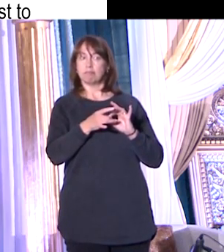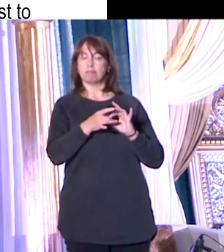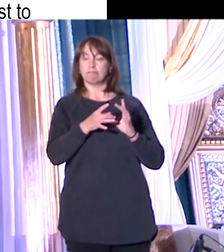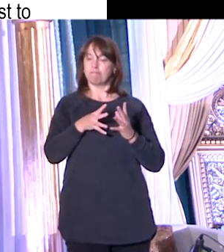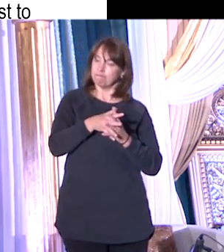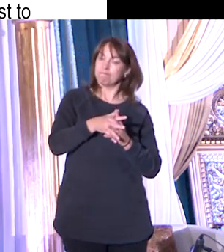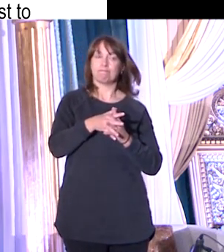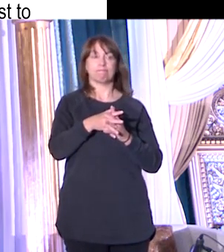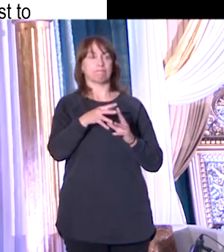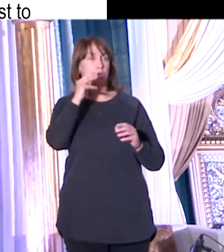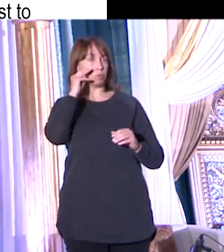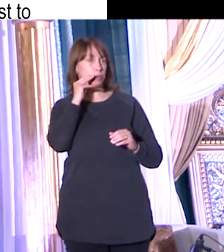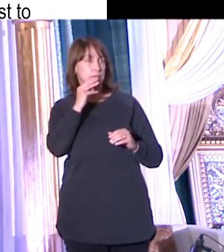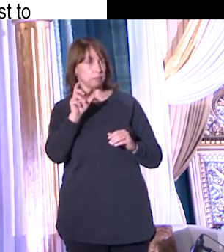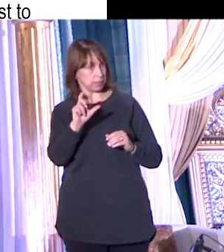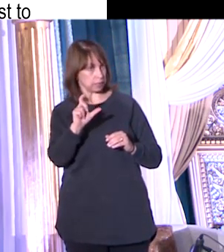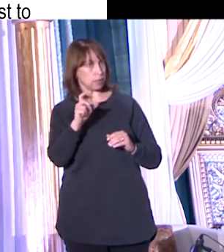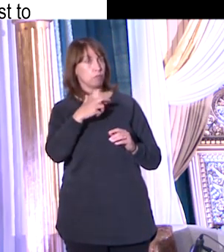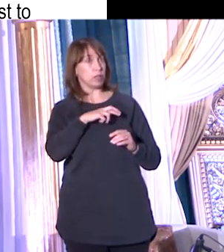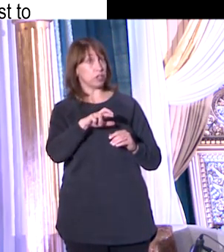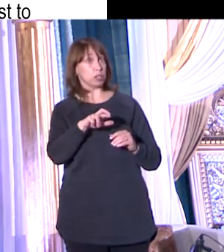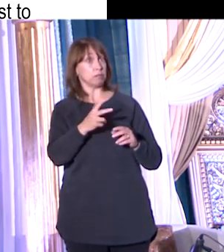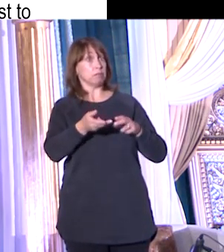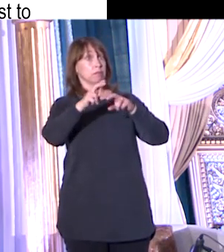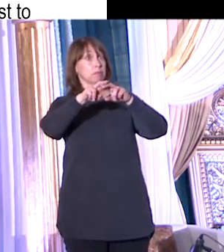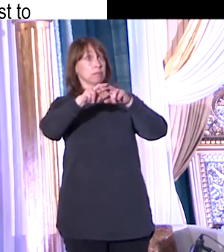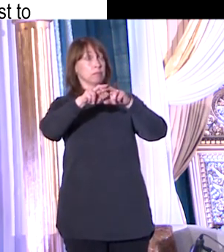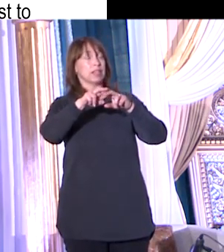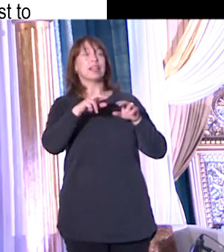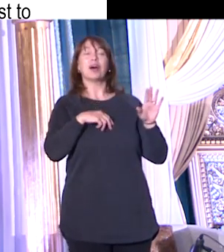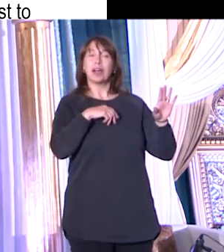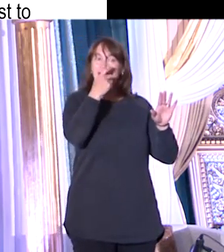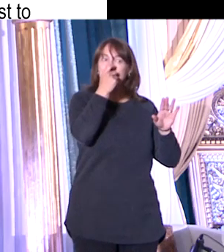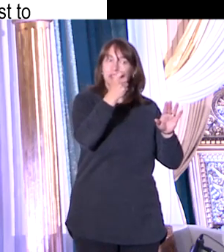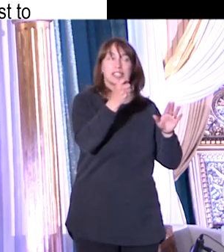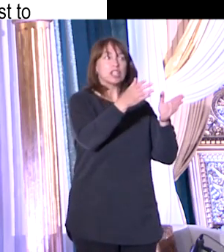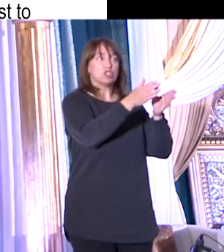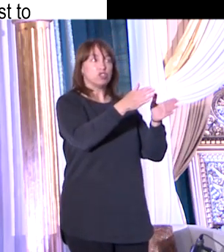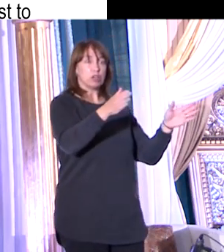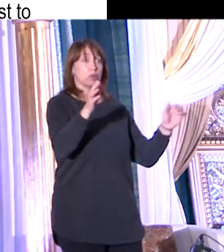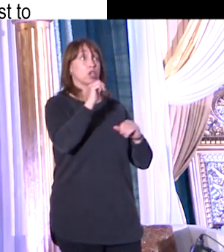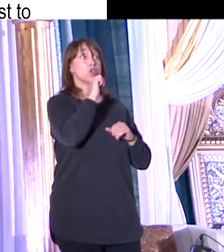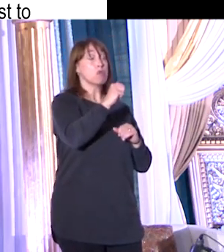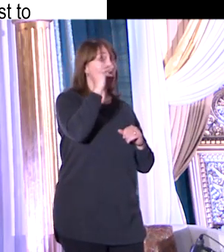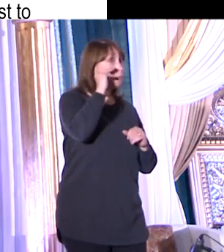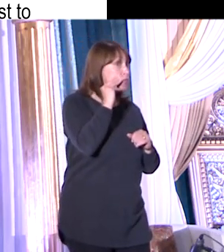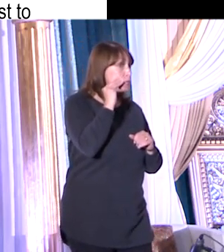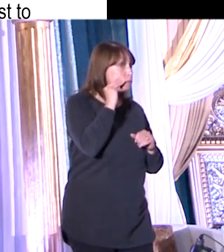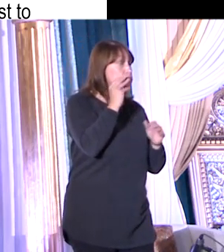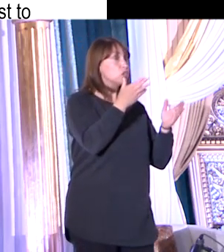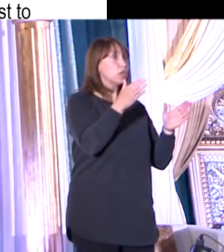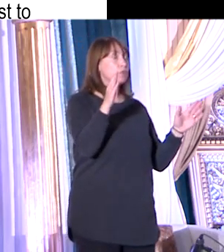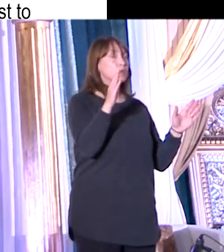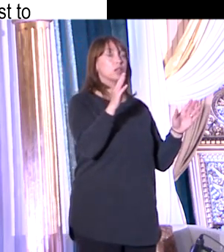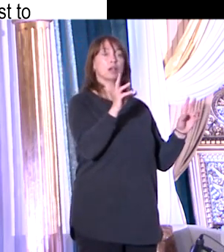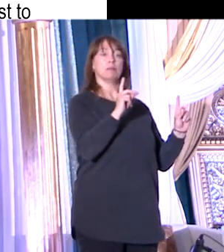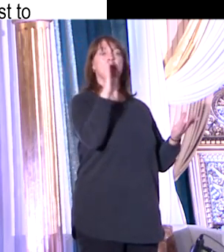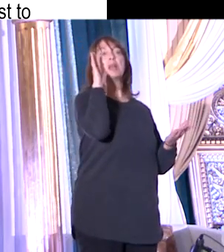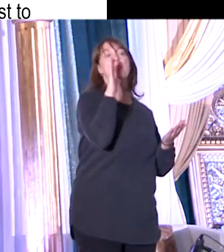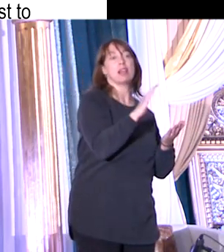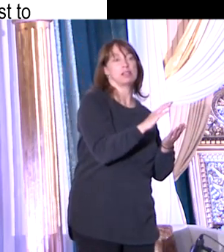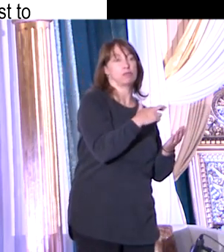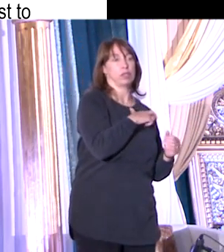Canadian society, the trend is in the other direction. The general trend among most parts of Canadian society